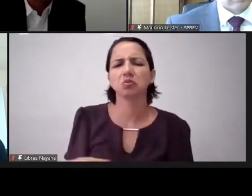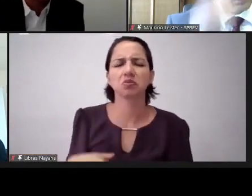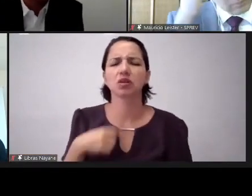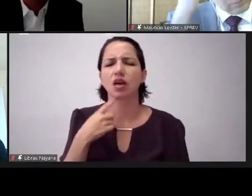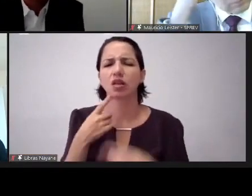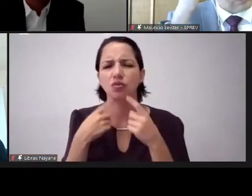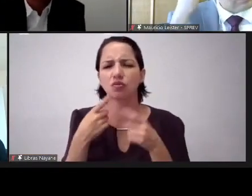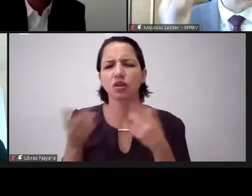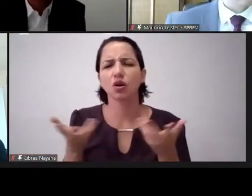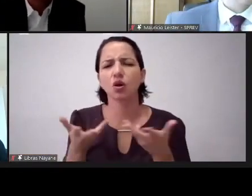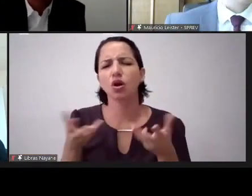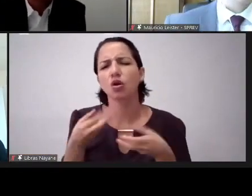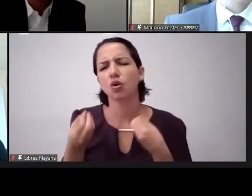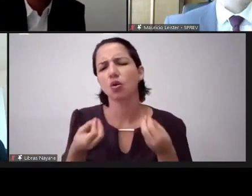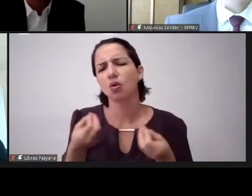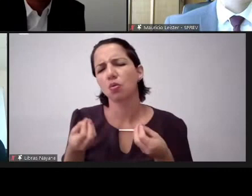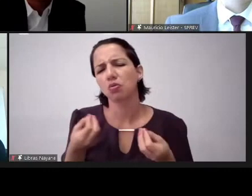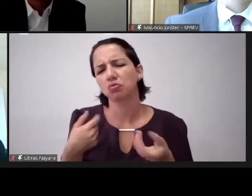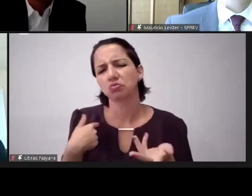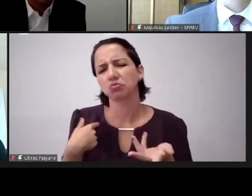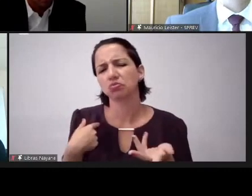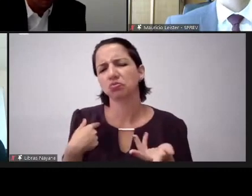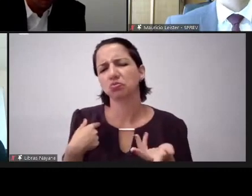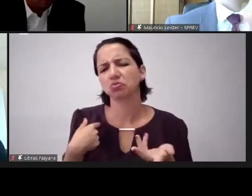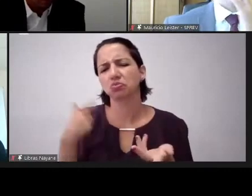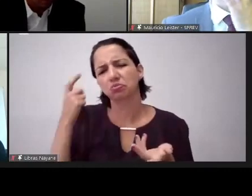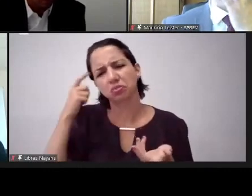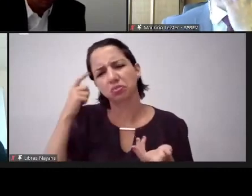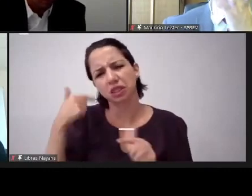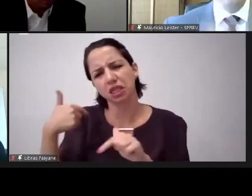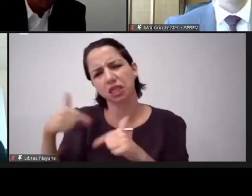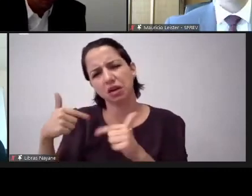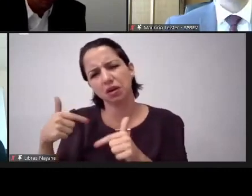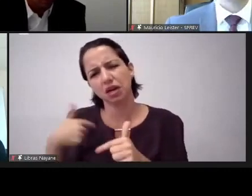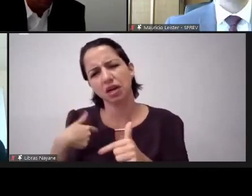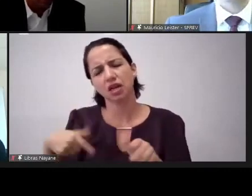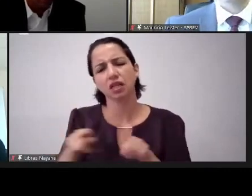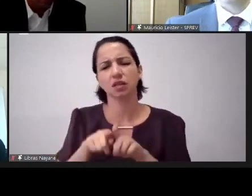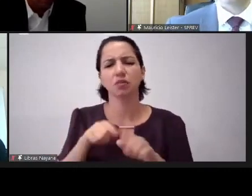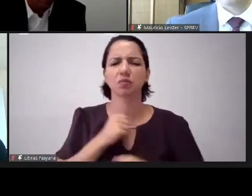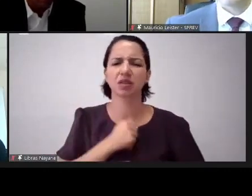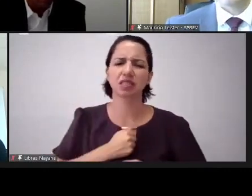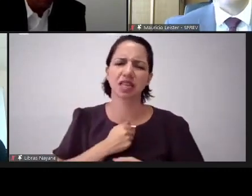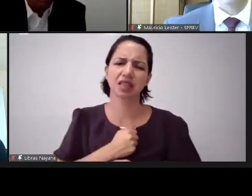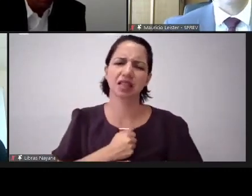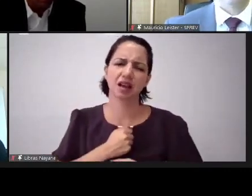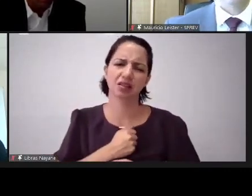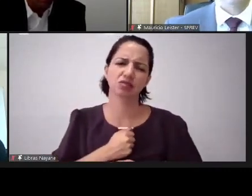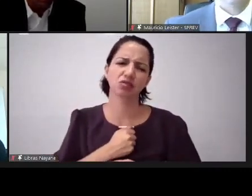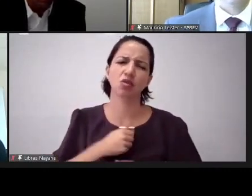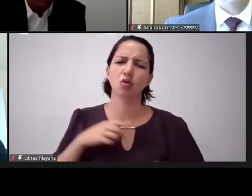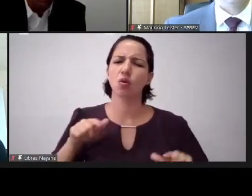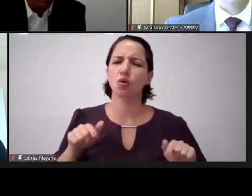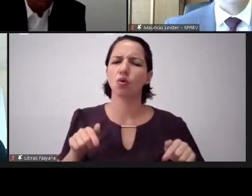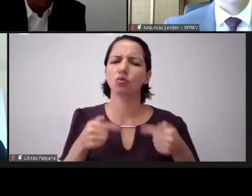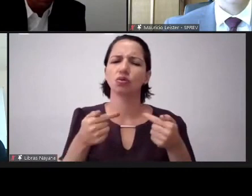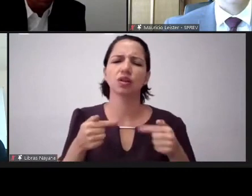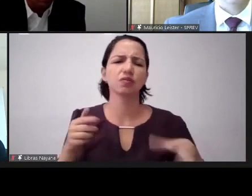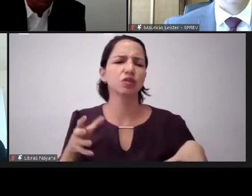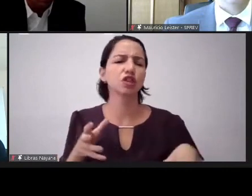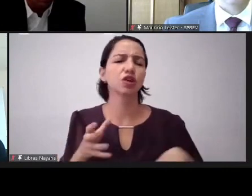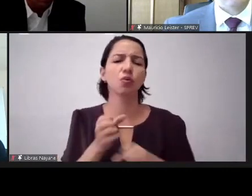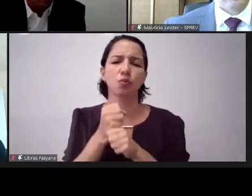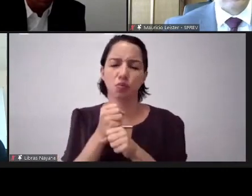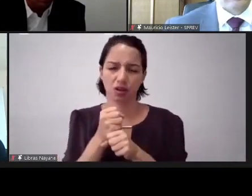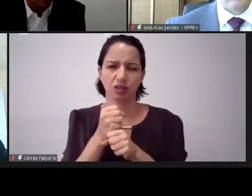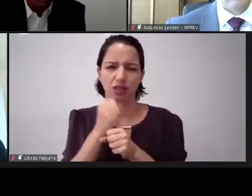The doubt is how much should be worked upon, and the anxiety on the challenges